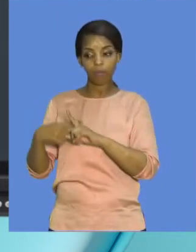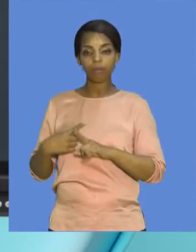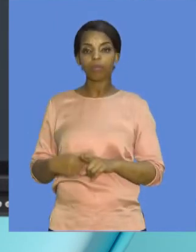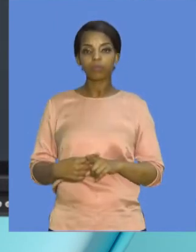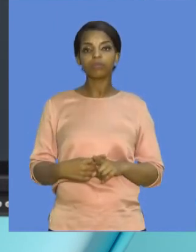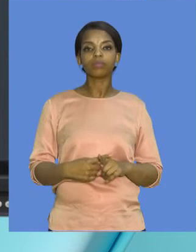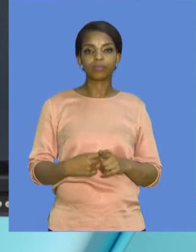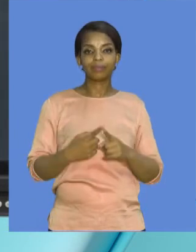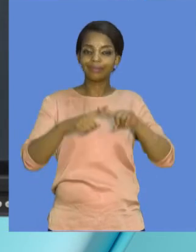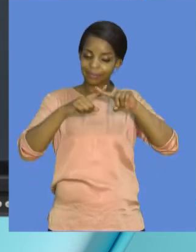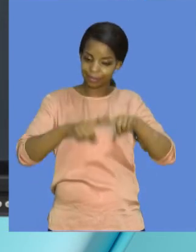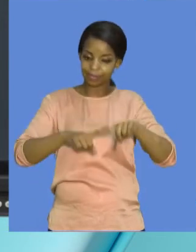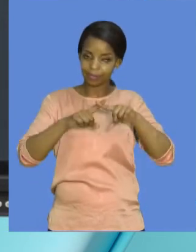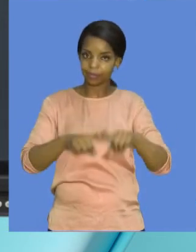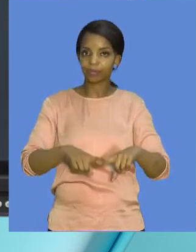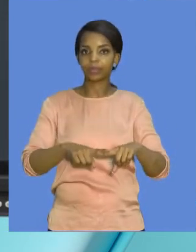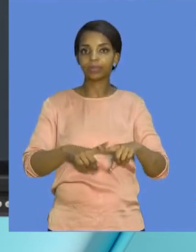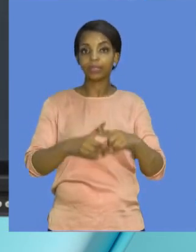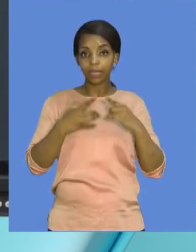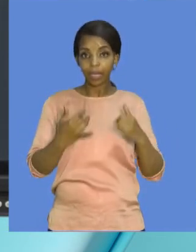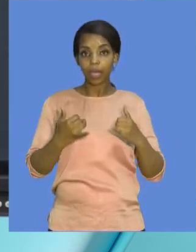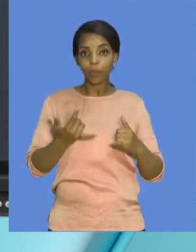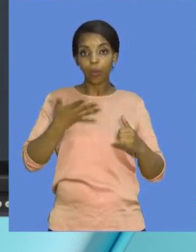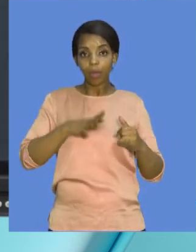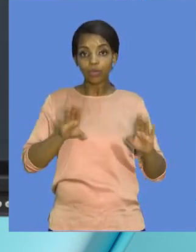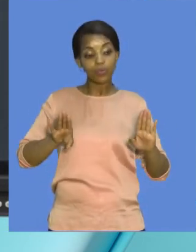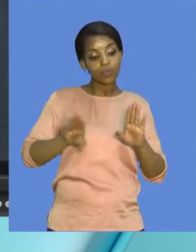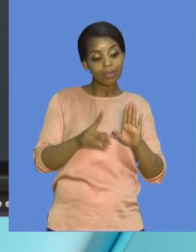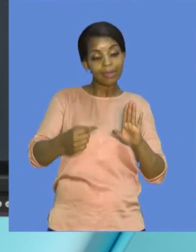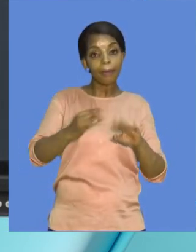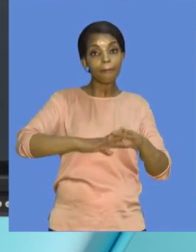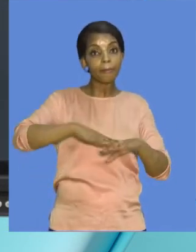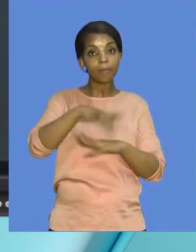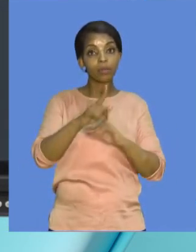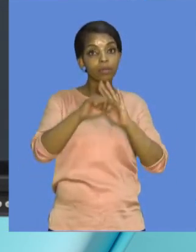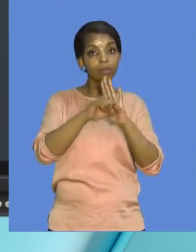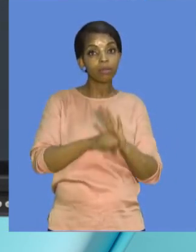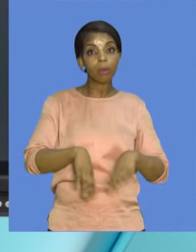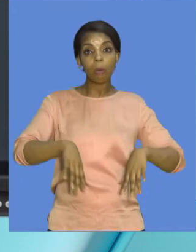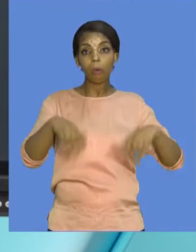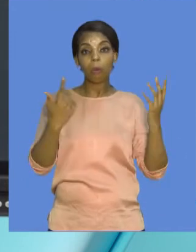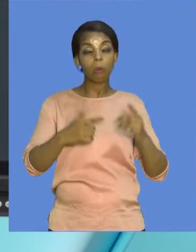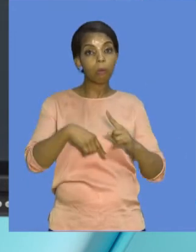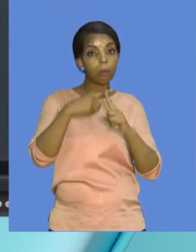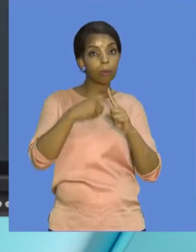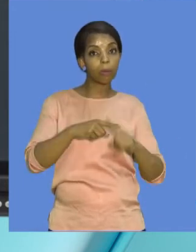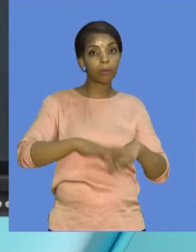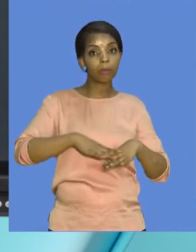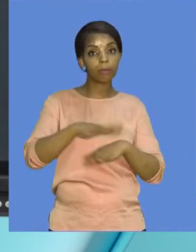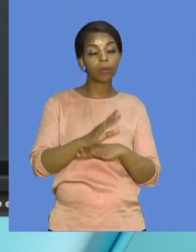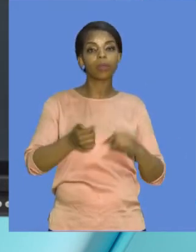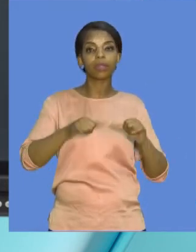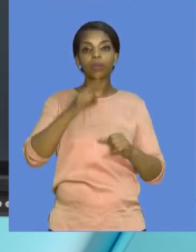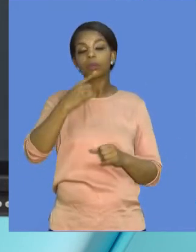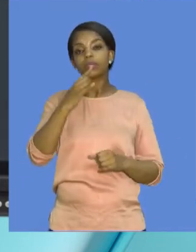twofold. Well, it will depend on the nature of charges under consideration. If these two charges are alike, then we are